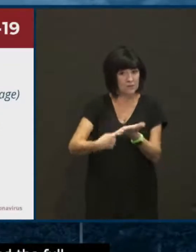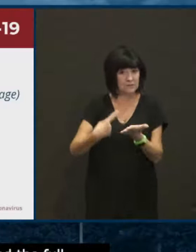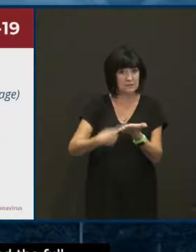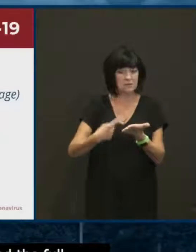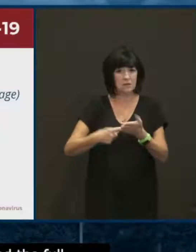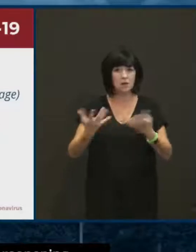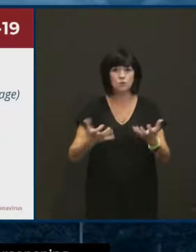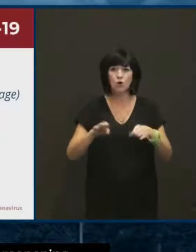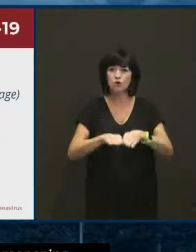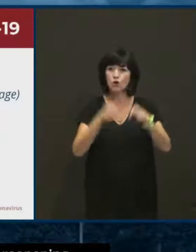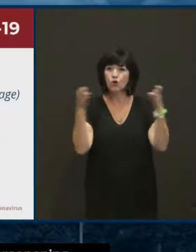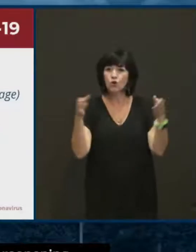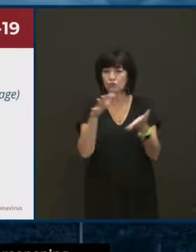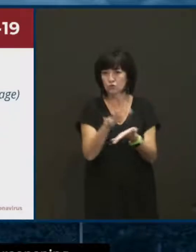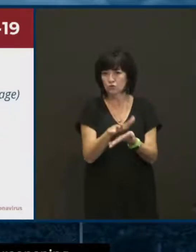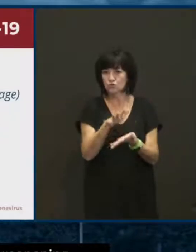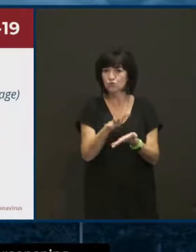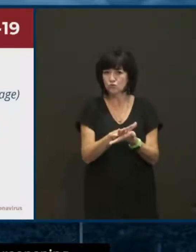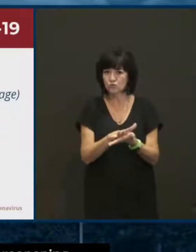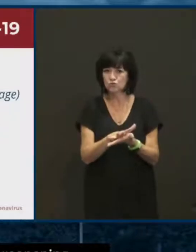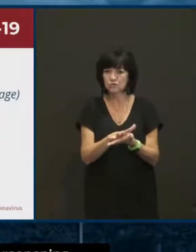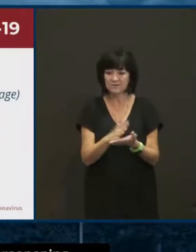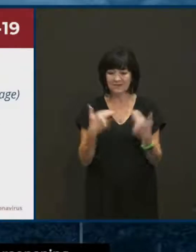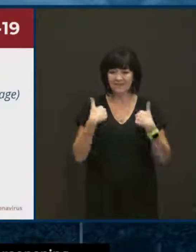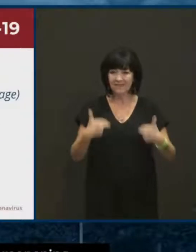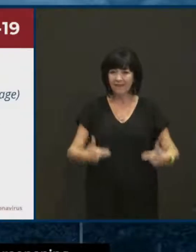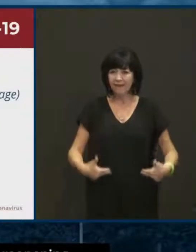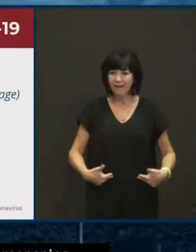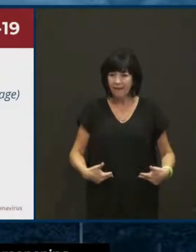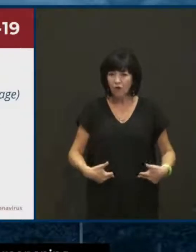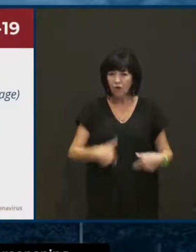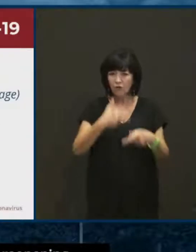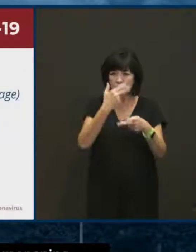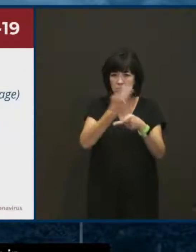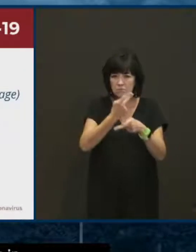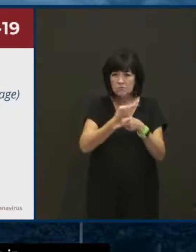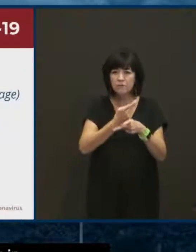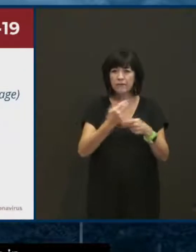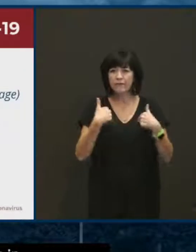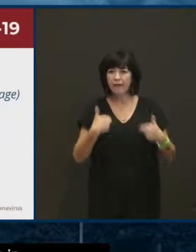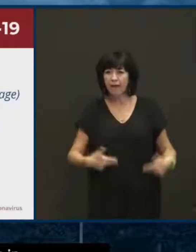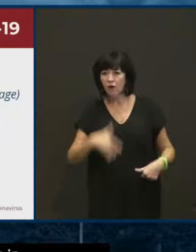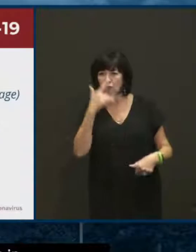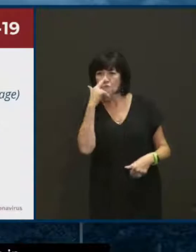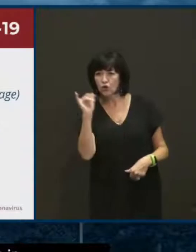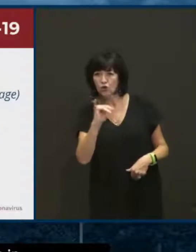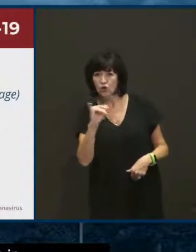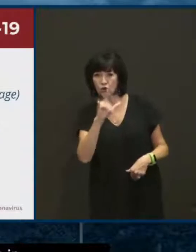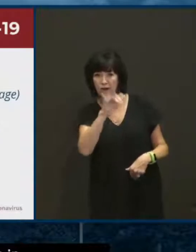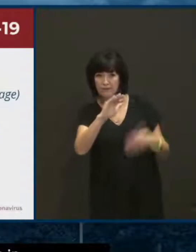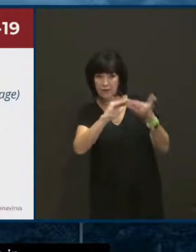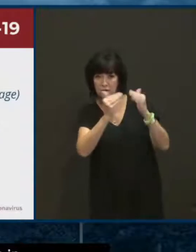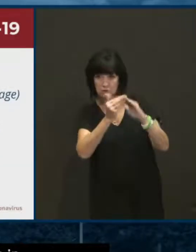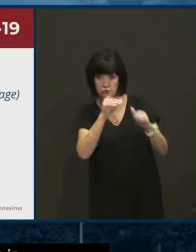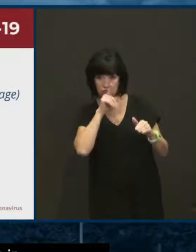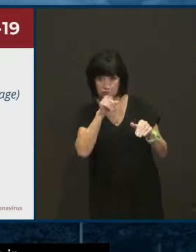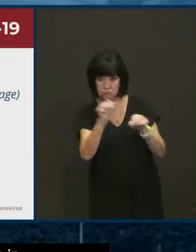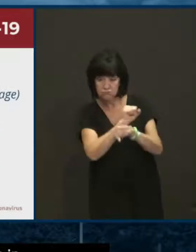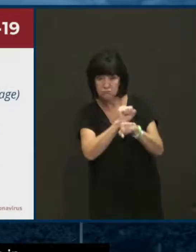conditions, the health conditions in communities affect the safety there, you have to look at all of the